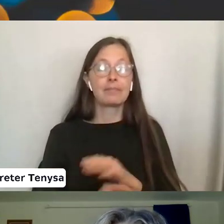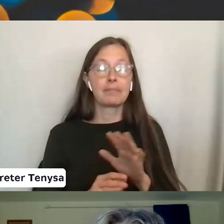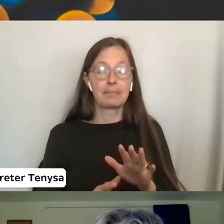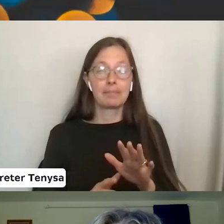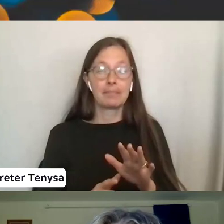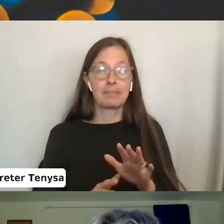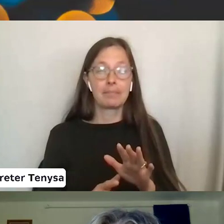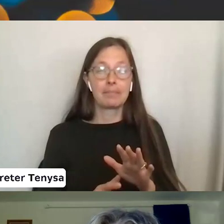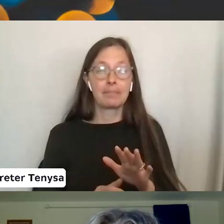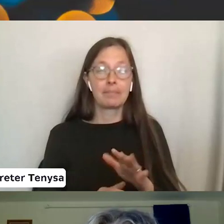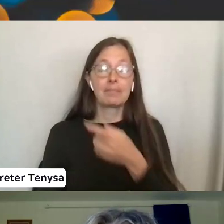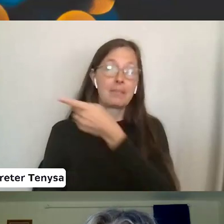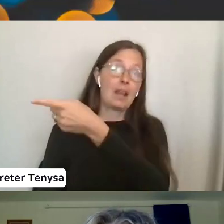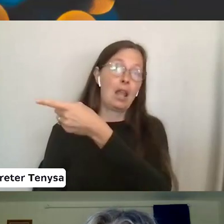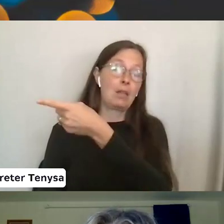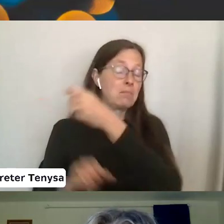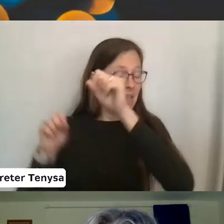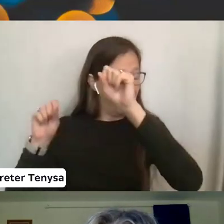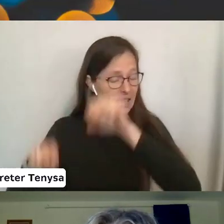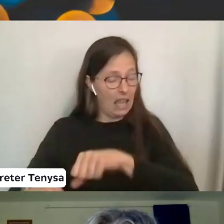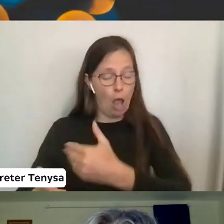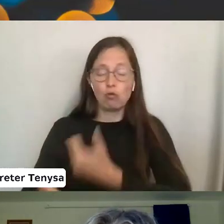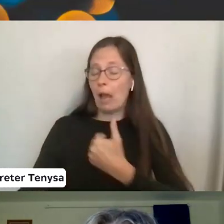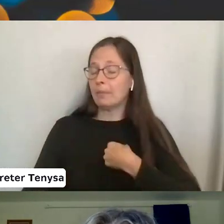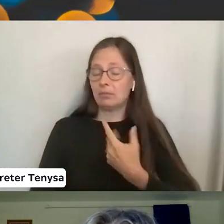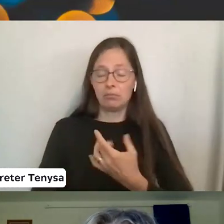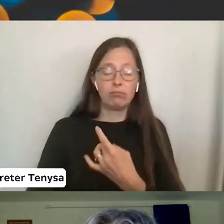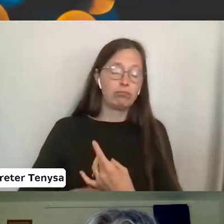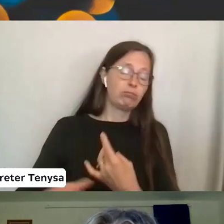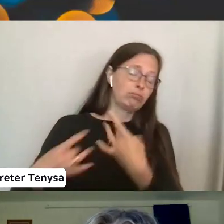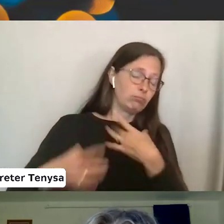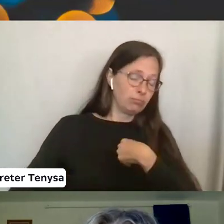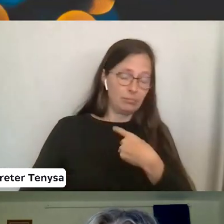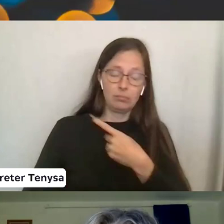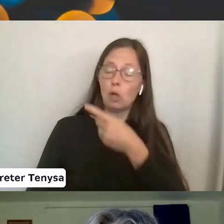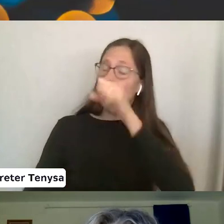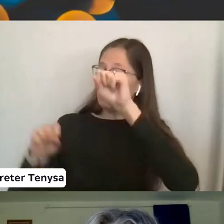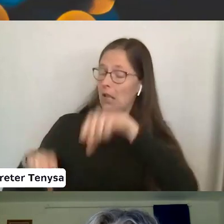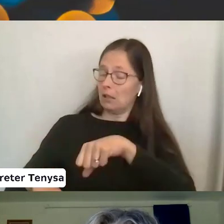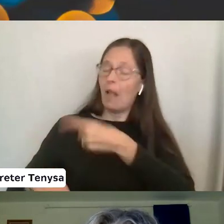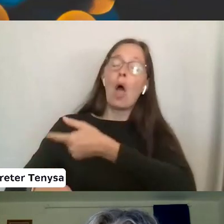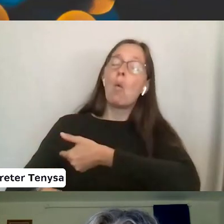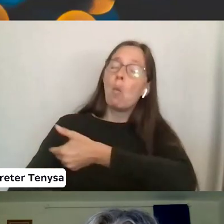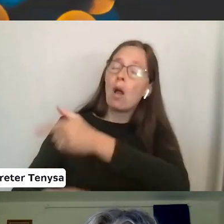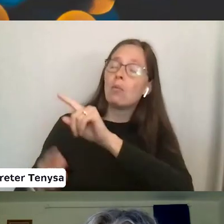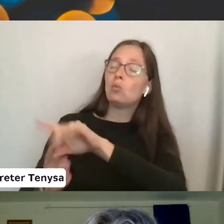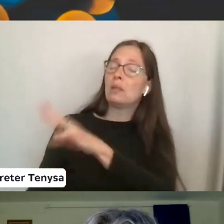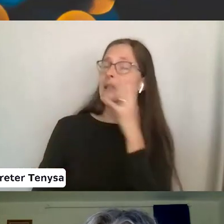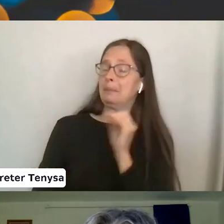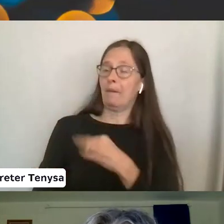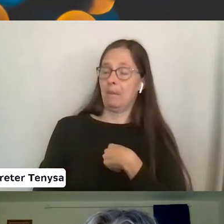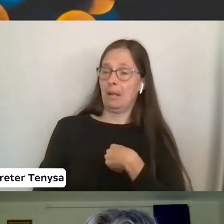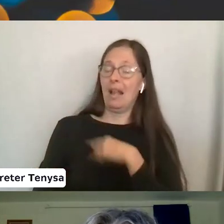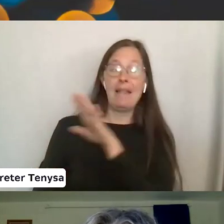they are welcome to reject me. They are welcome to their experience of me, because you know what?